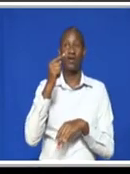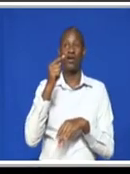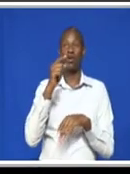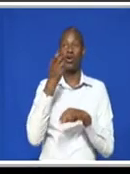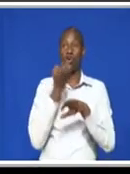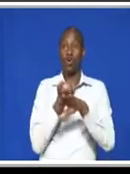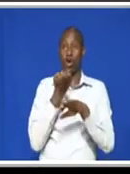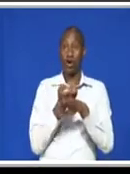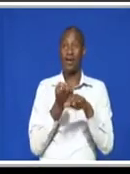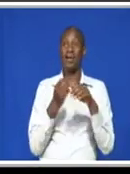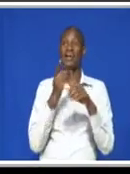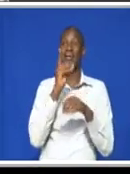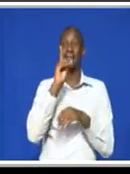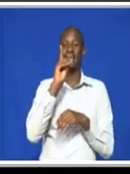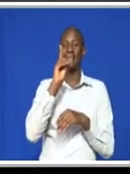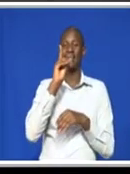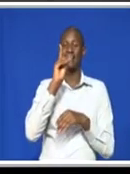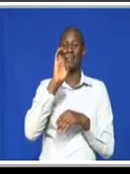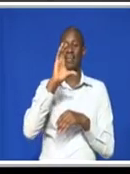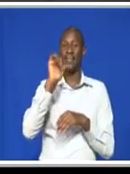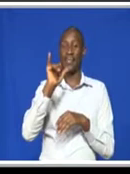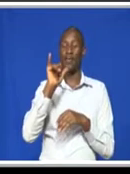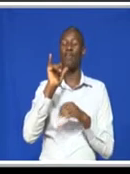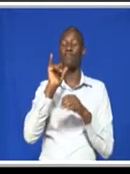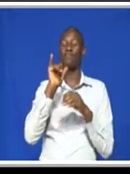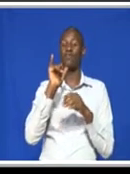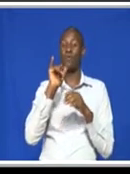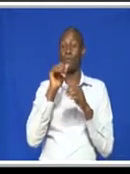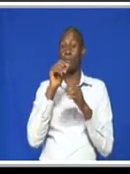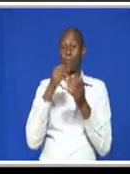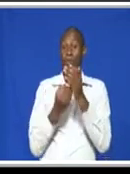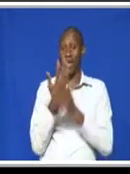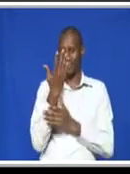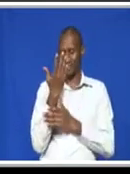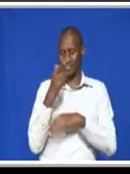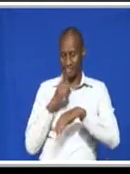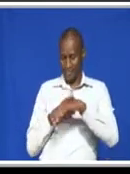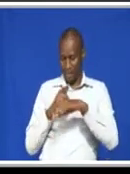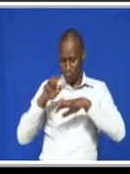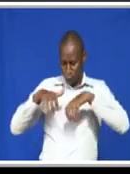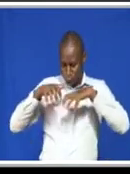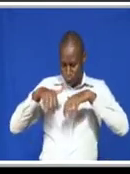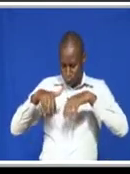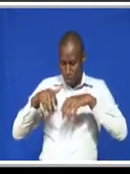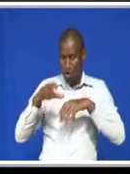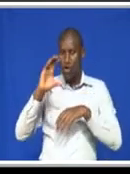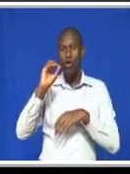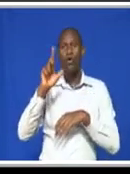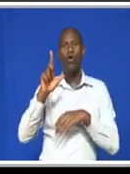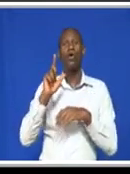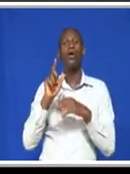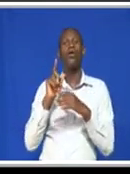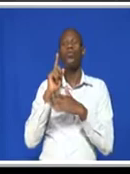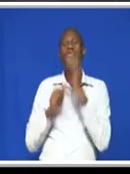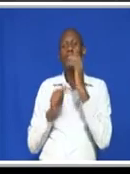of plants over a long period of time, of course. And then we are saying once we extract the coal, what we do is that